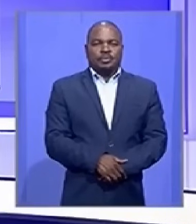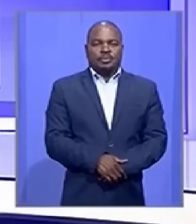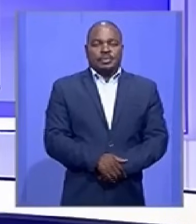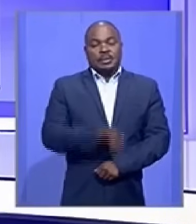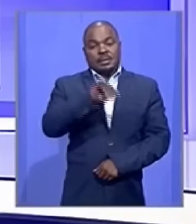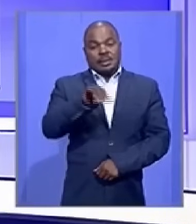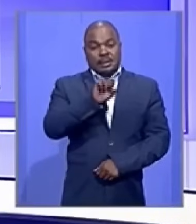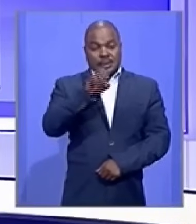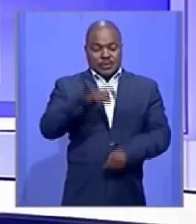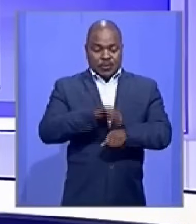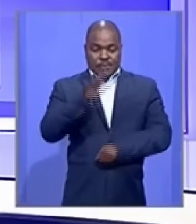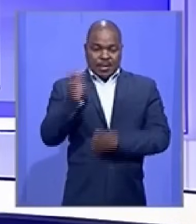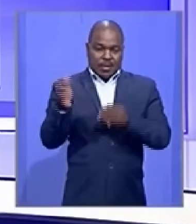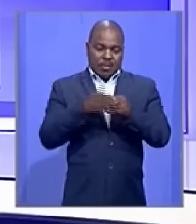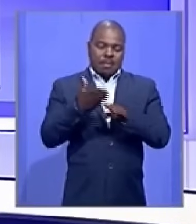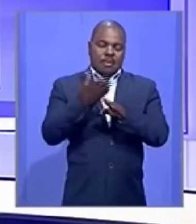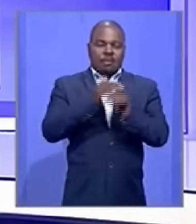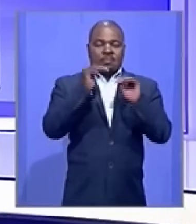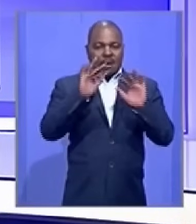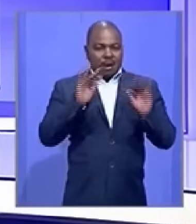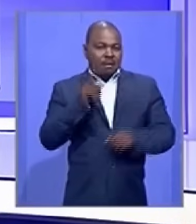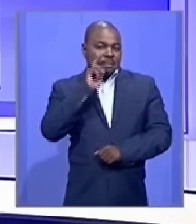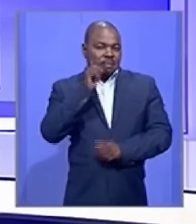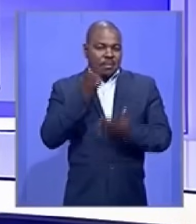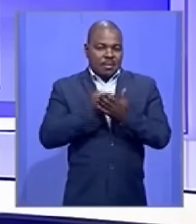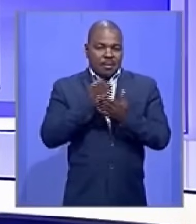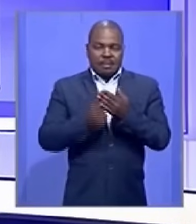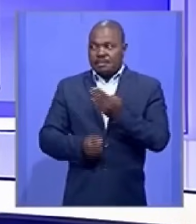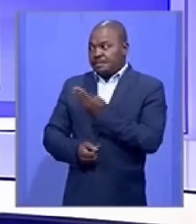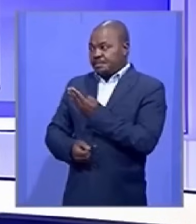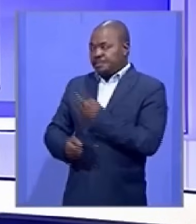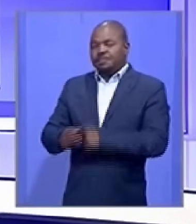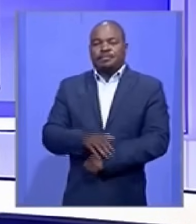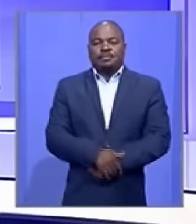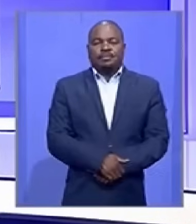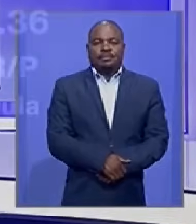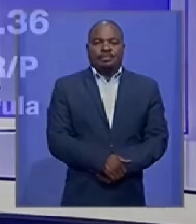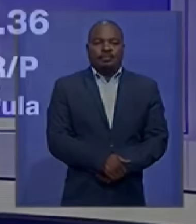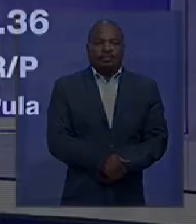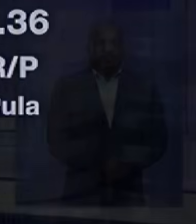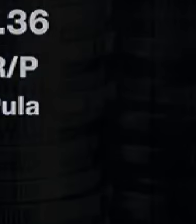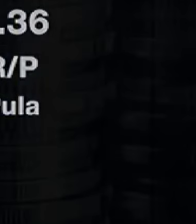Jwala re bona hore mebaraka e sebeditse jwang ha JSE e ne kwala ho renya bohlano.